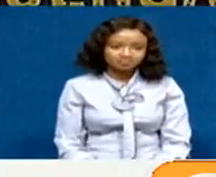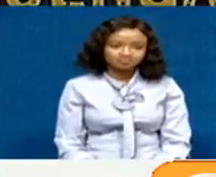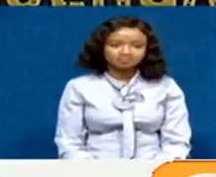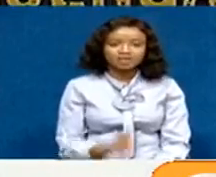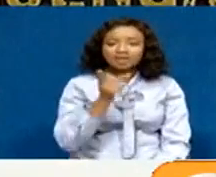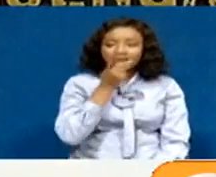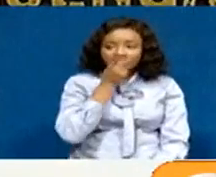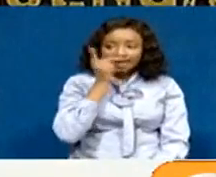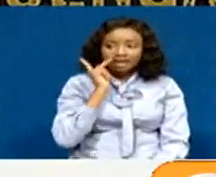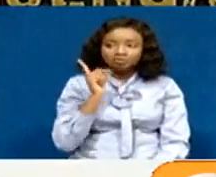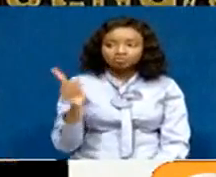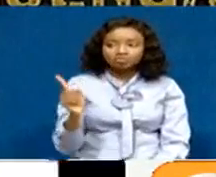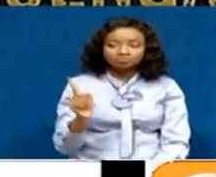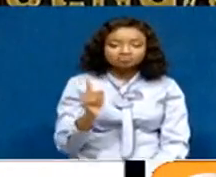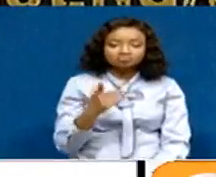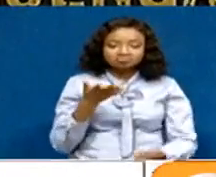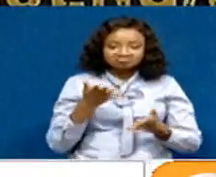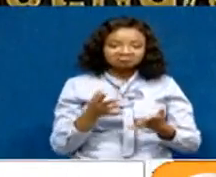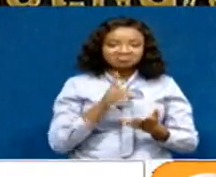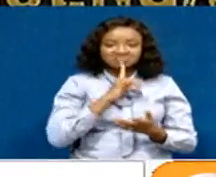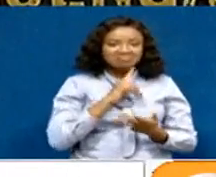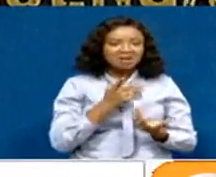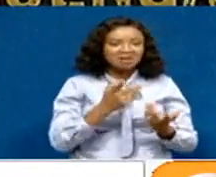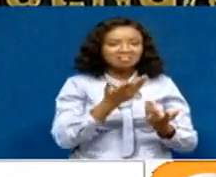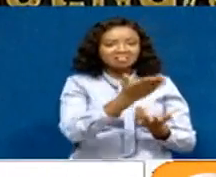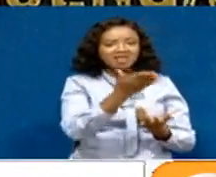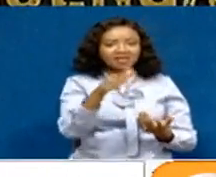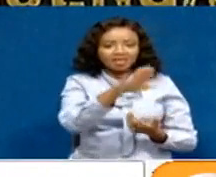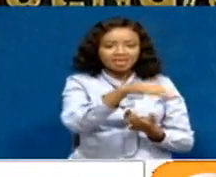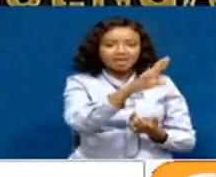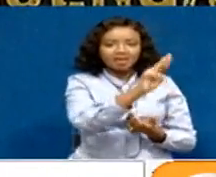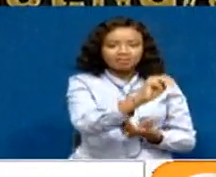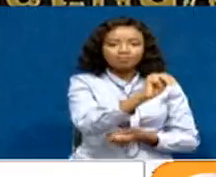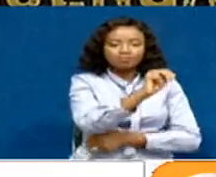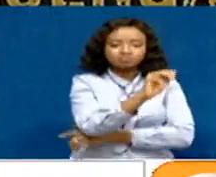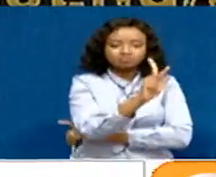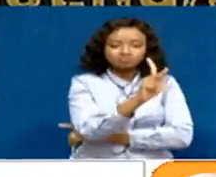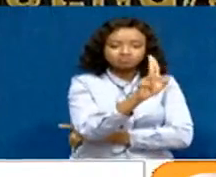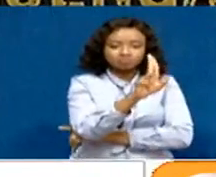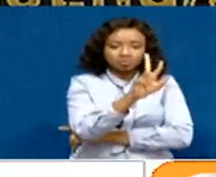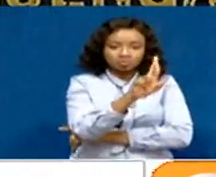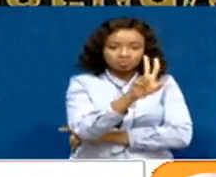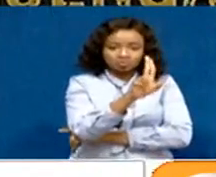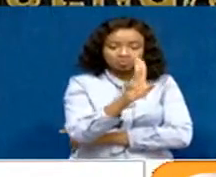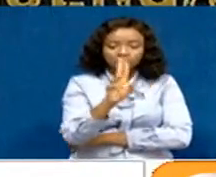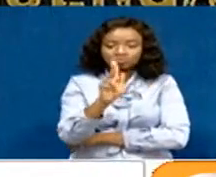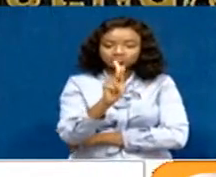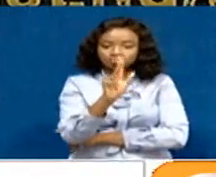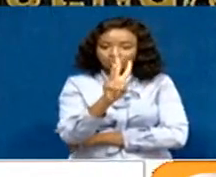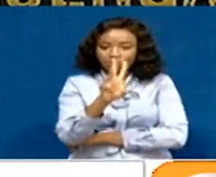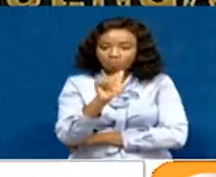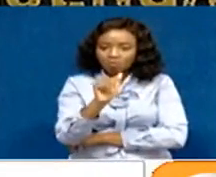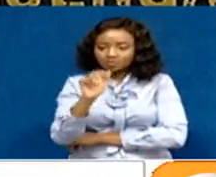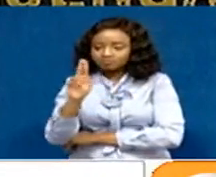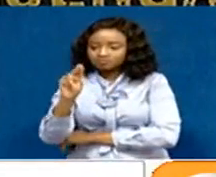Wiper leader Kalonzo Musyoka has condemned demolitions in the Mukuru kwa Njenga slum and called for the resignation of government